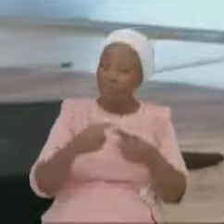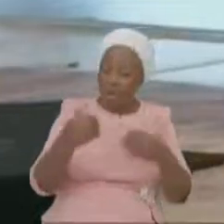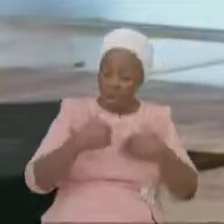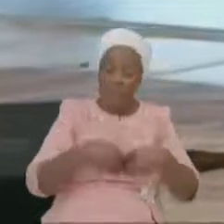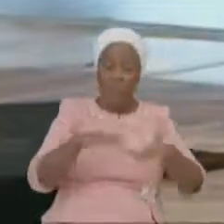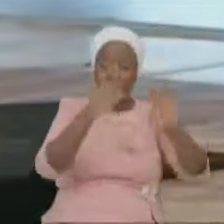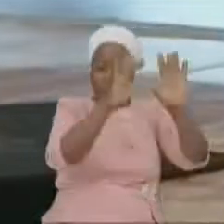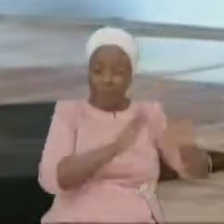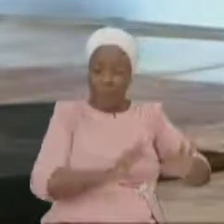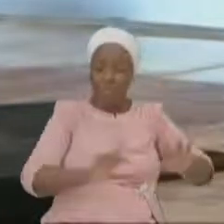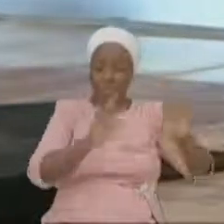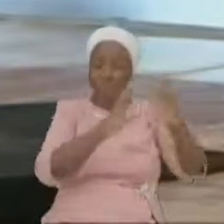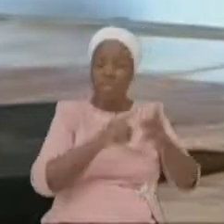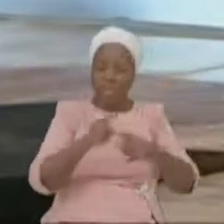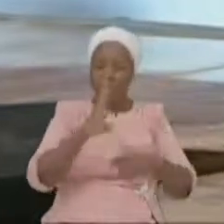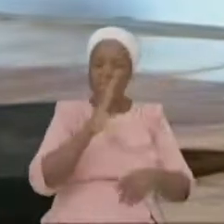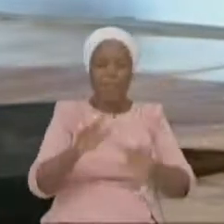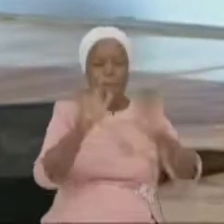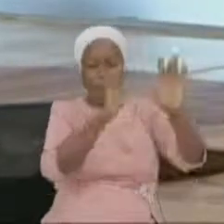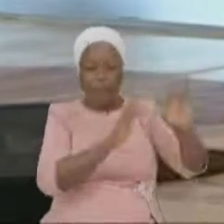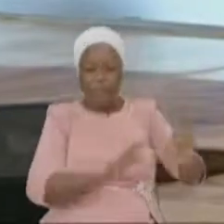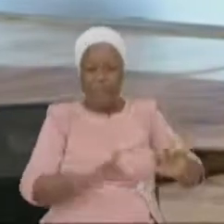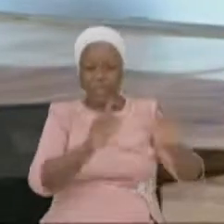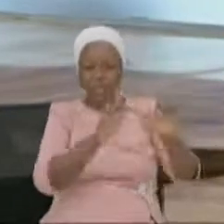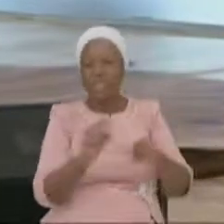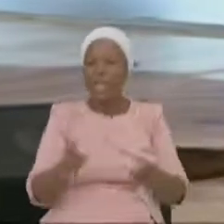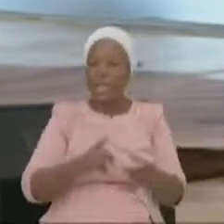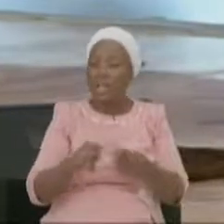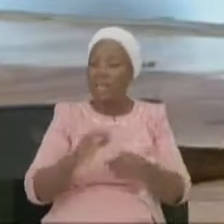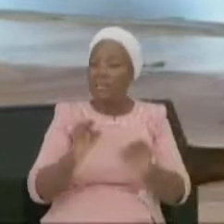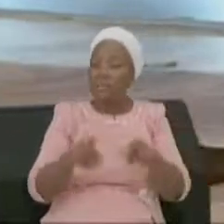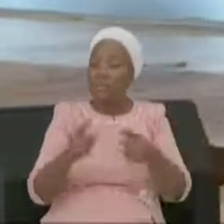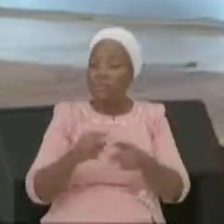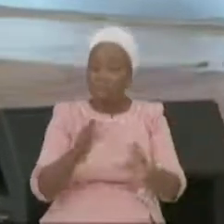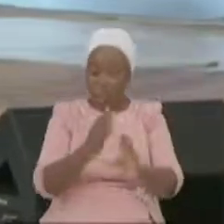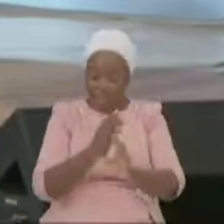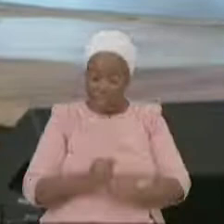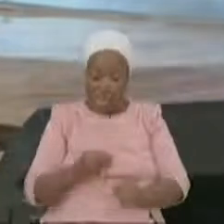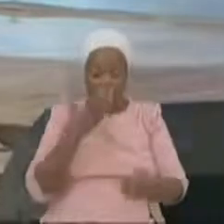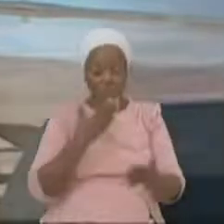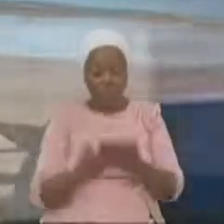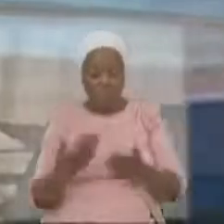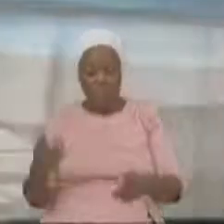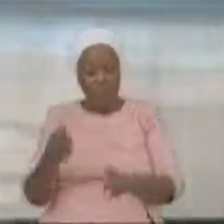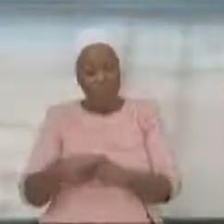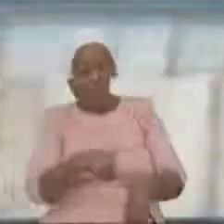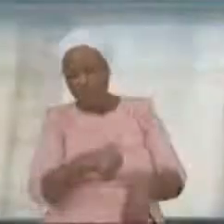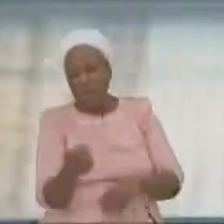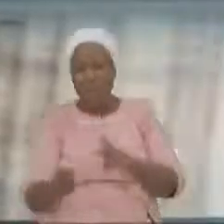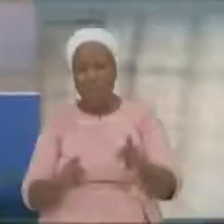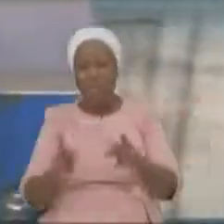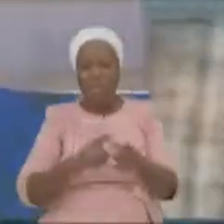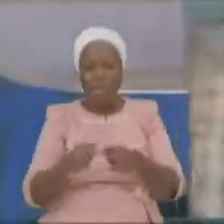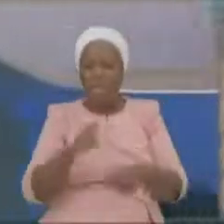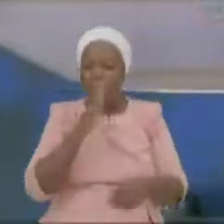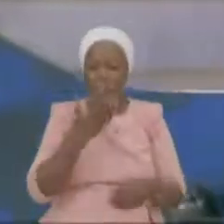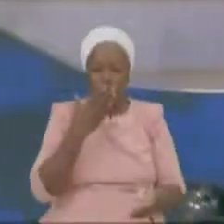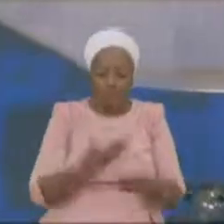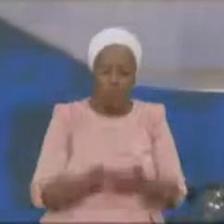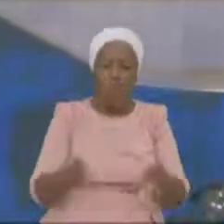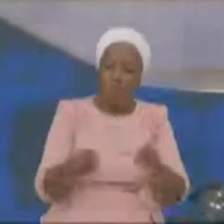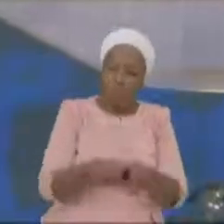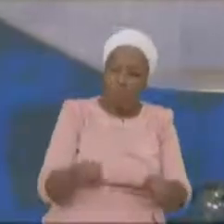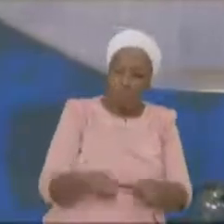compassion, be compassionate. If you're going to receive good things from other people, be good as